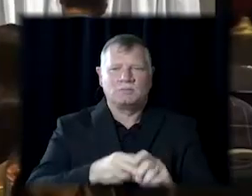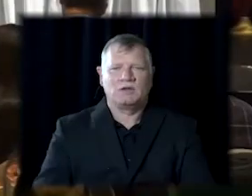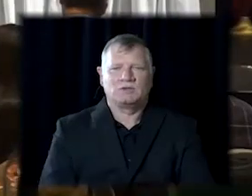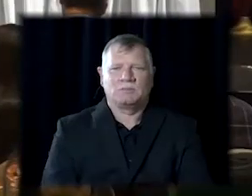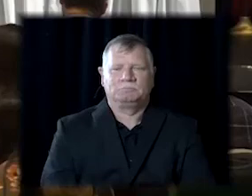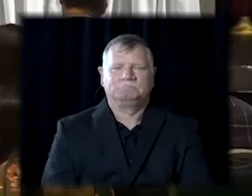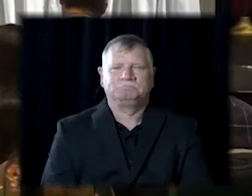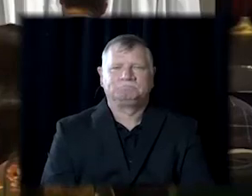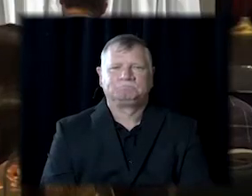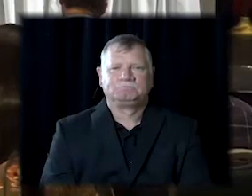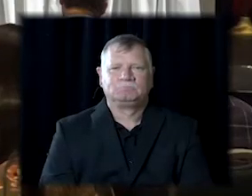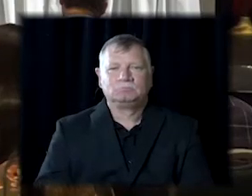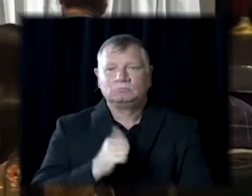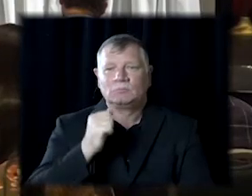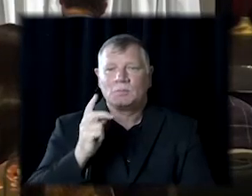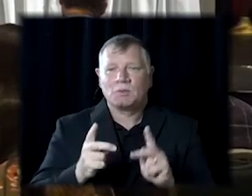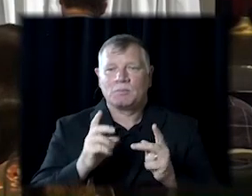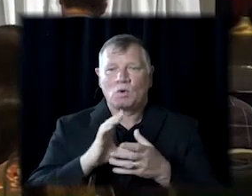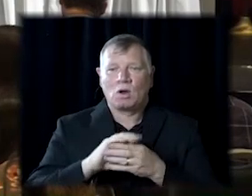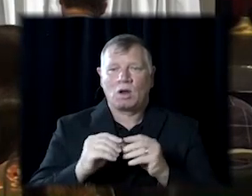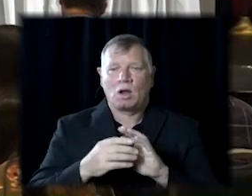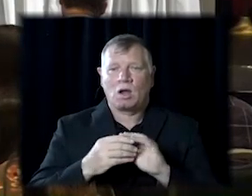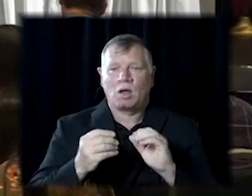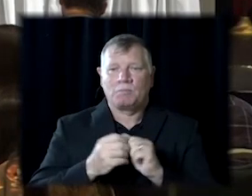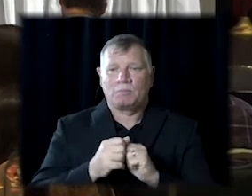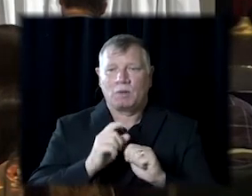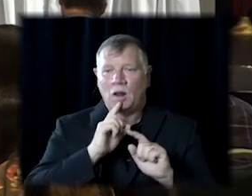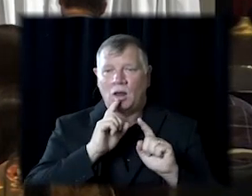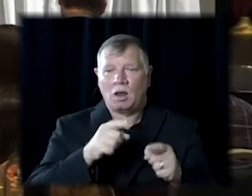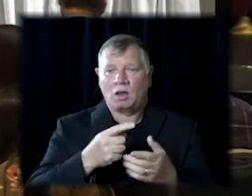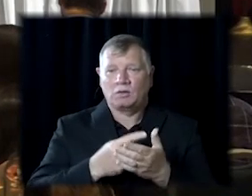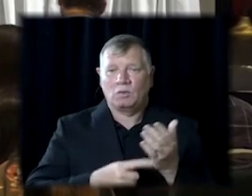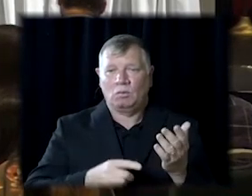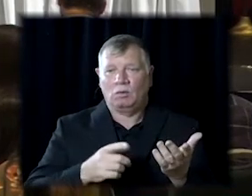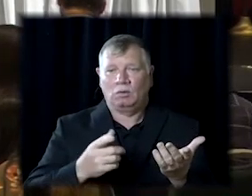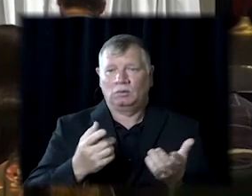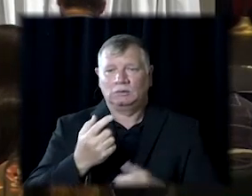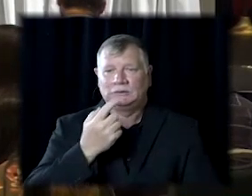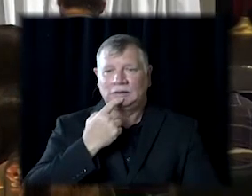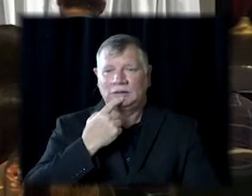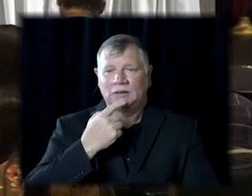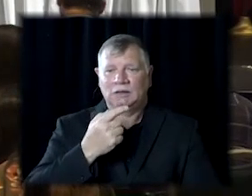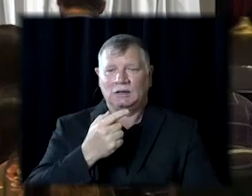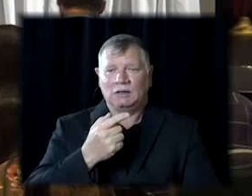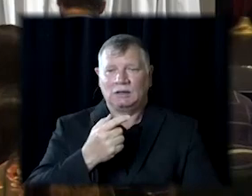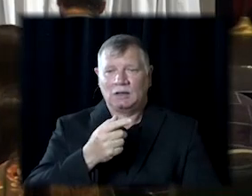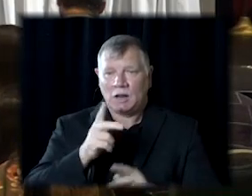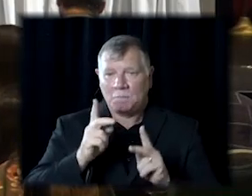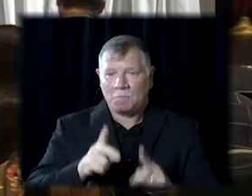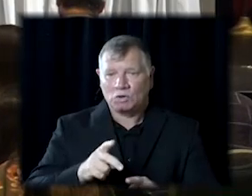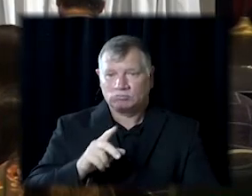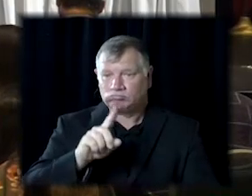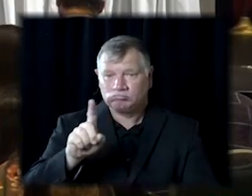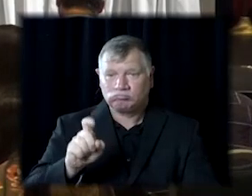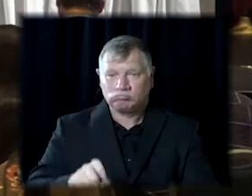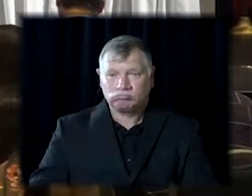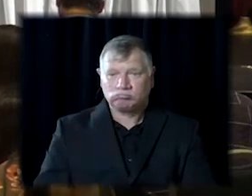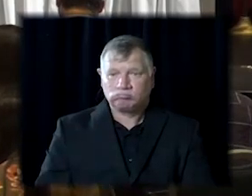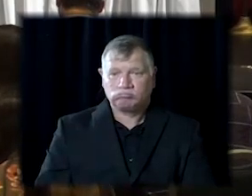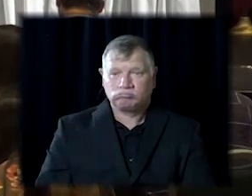Would anybody like to comment or answer any of the allegations made by the person?